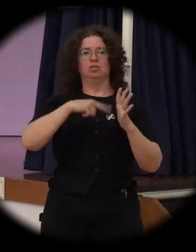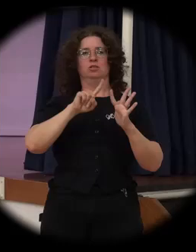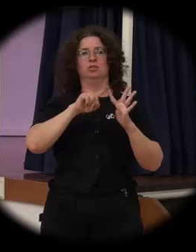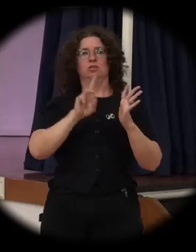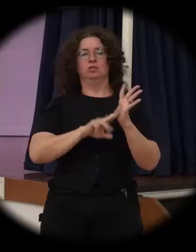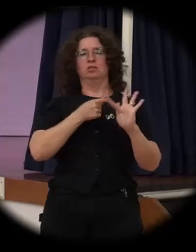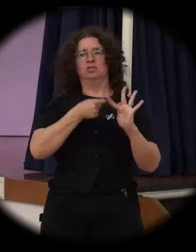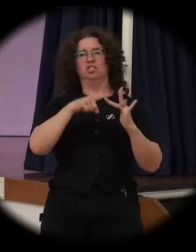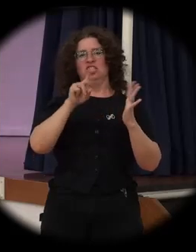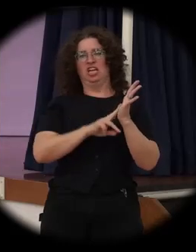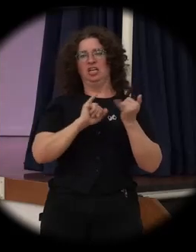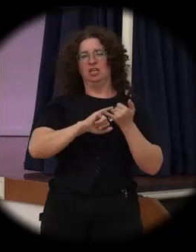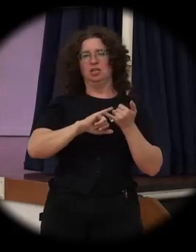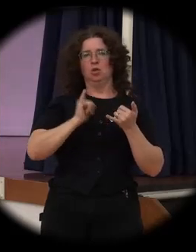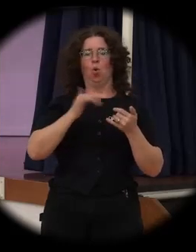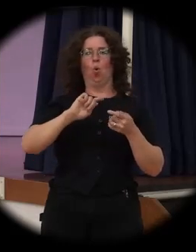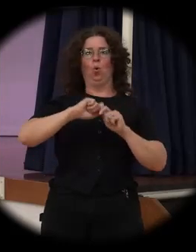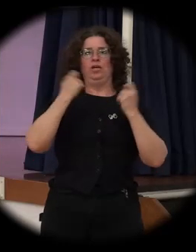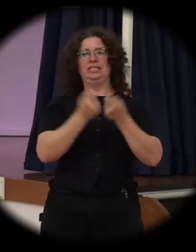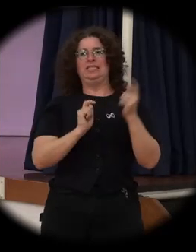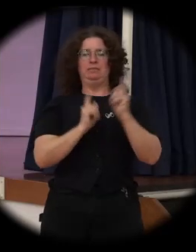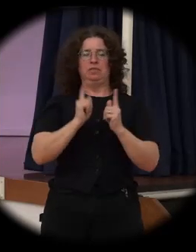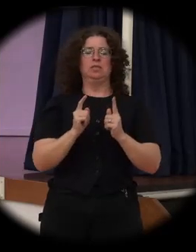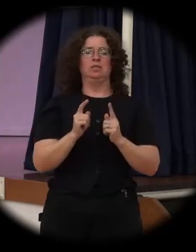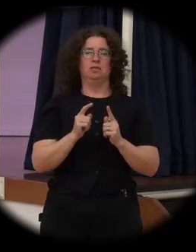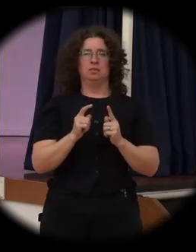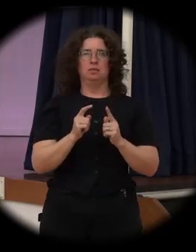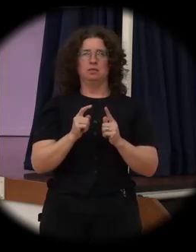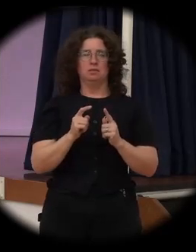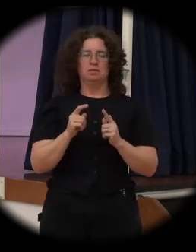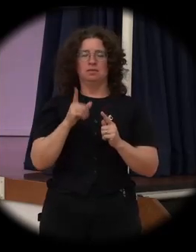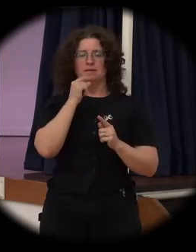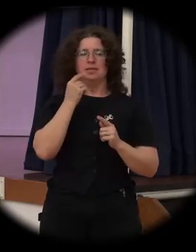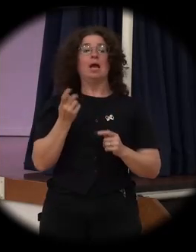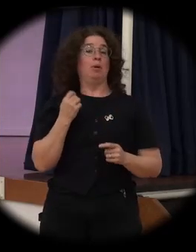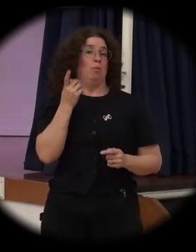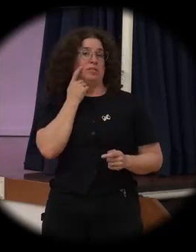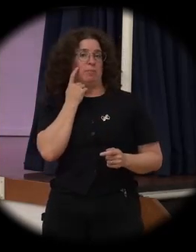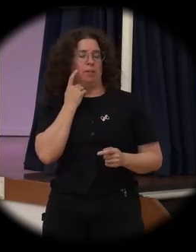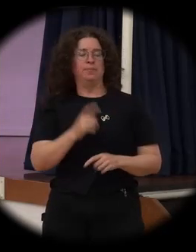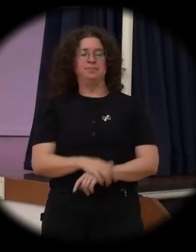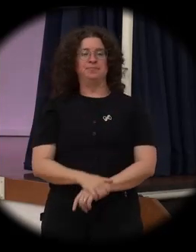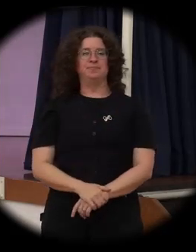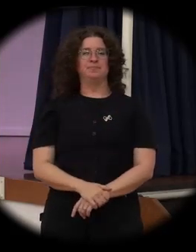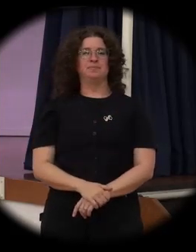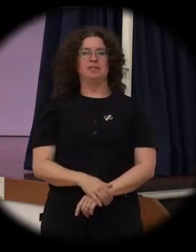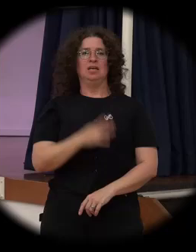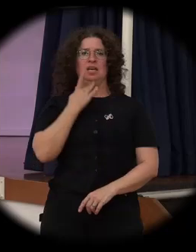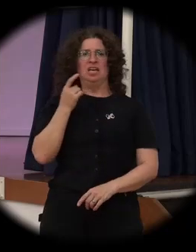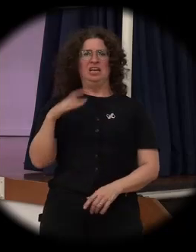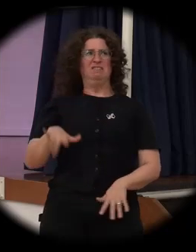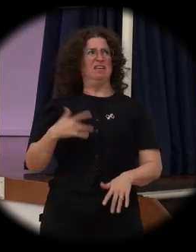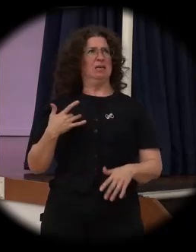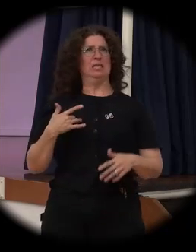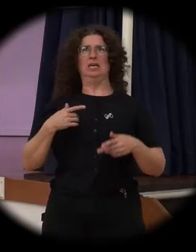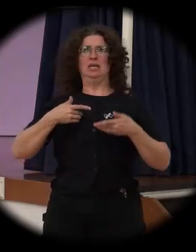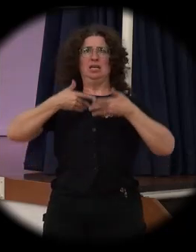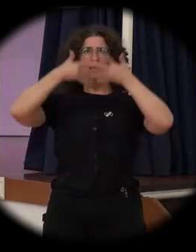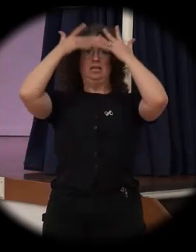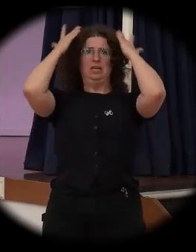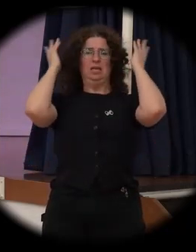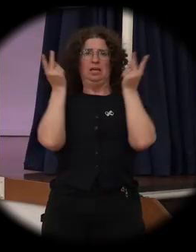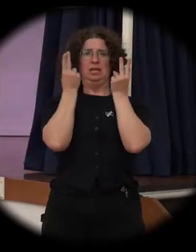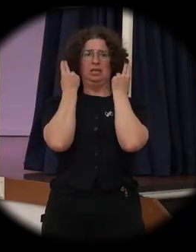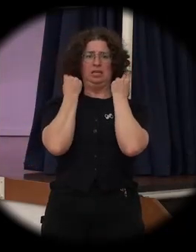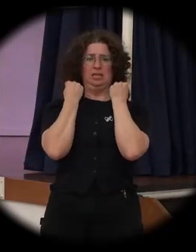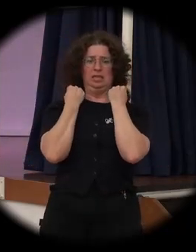TeamCity or whatever and it's almost a full-time job. It can be simpler. And if build automation sounds intimidating to you, or you haven't done it before, or you don't